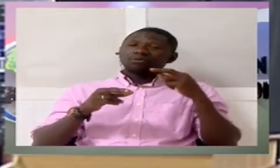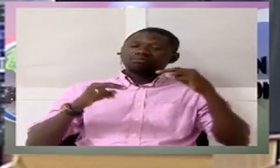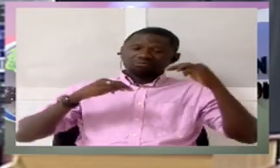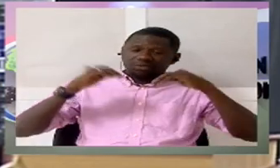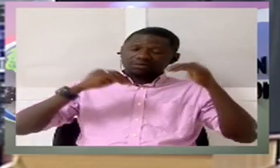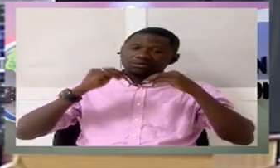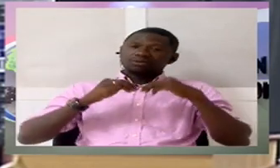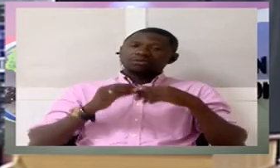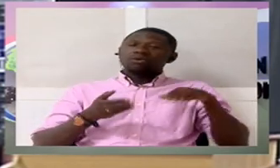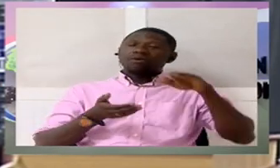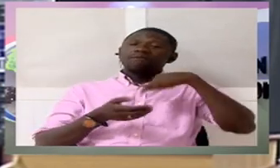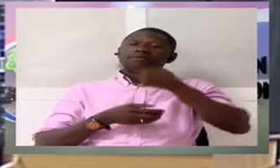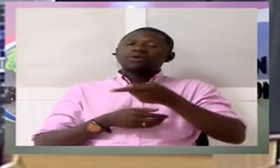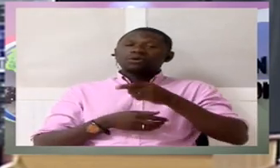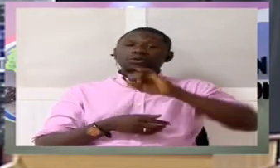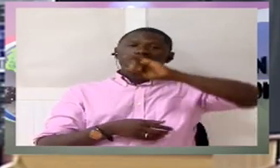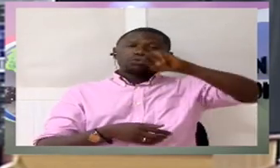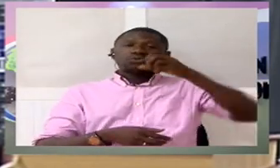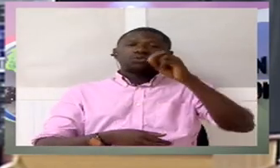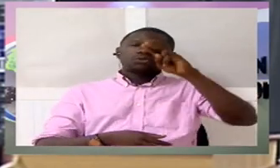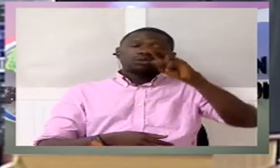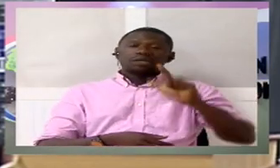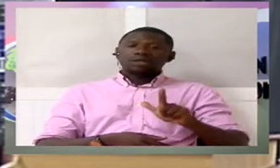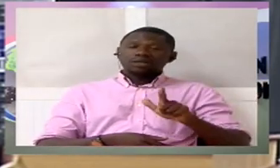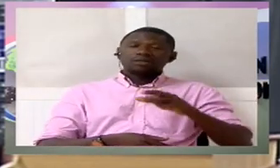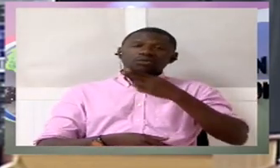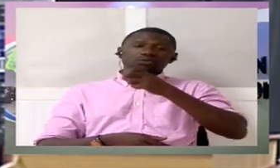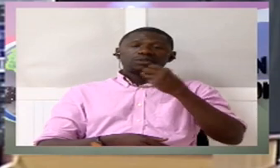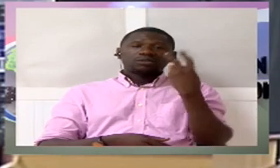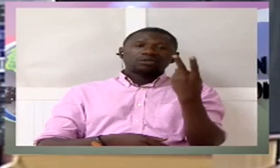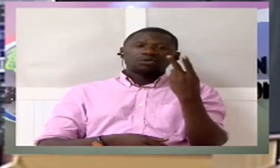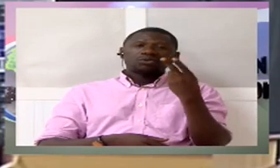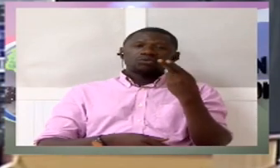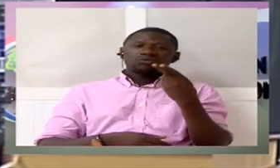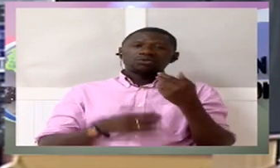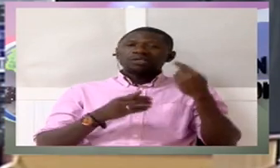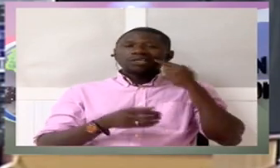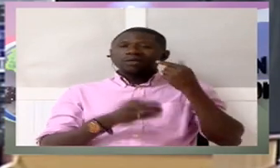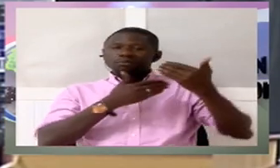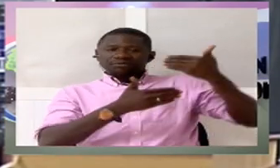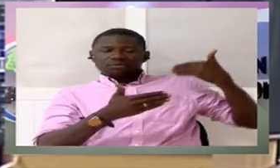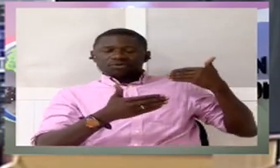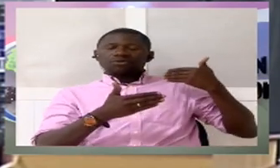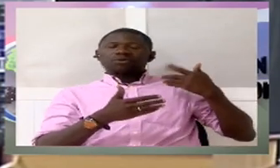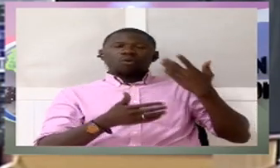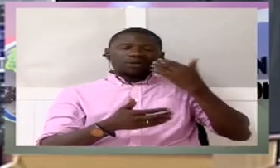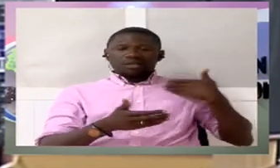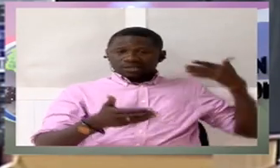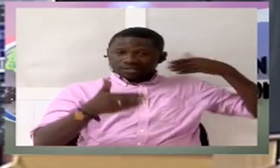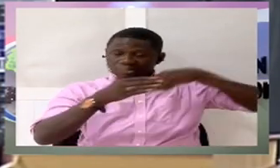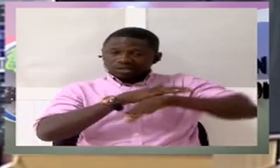July 22nd reception eve le motino. It was July 22nd eve. When I got inside the